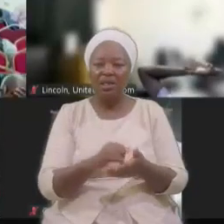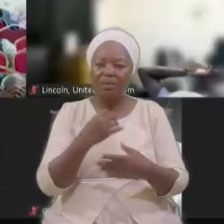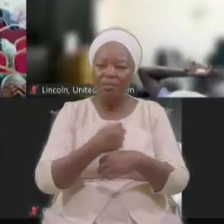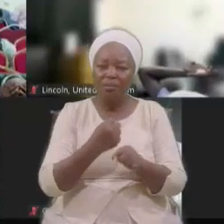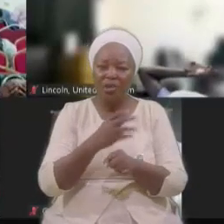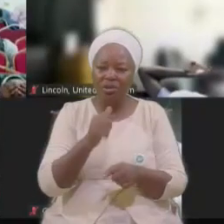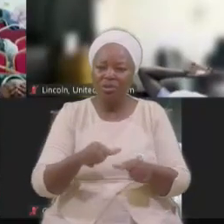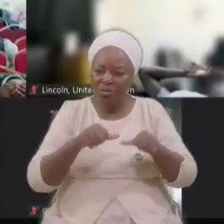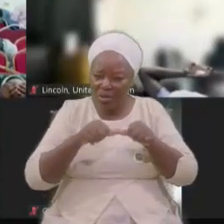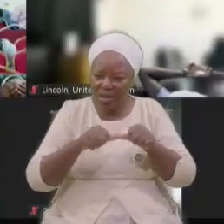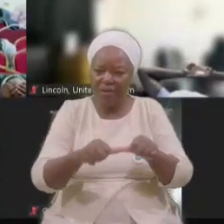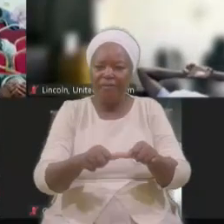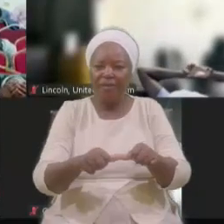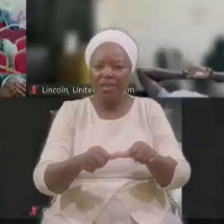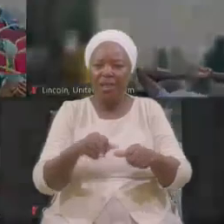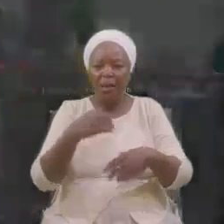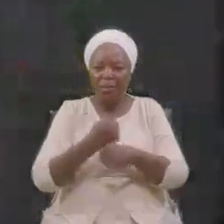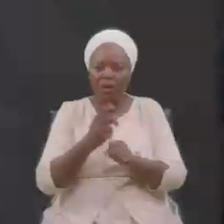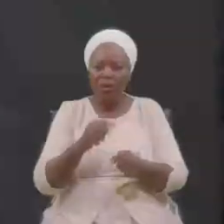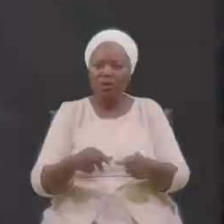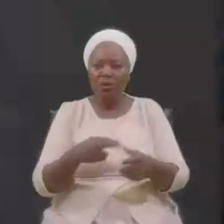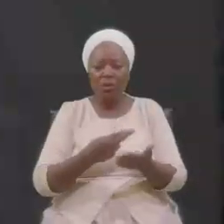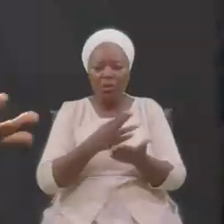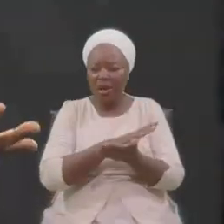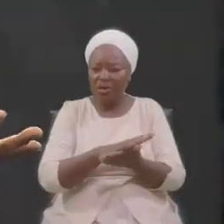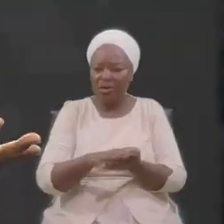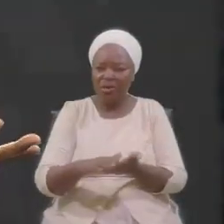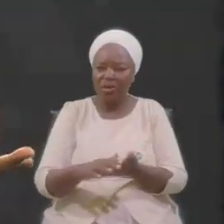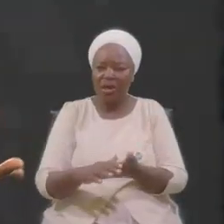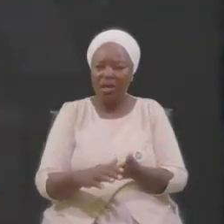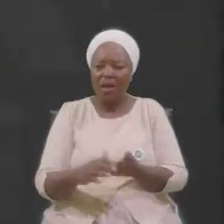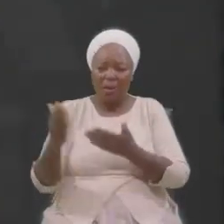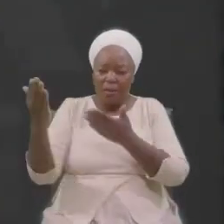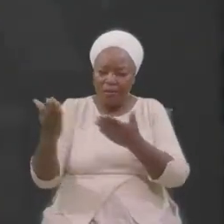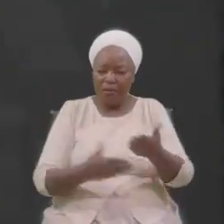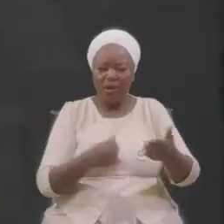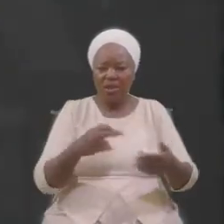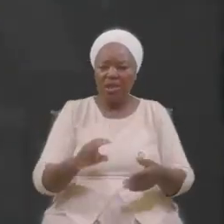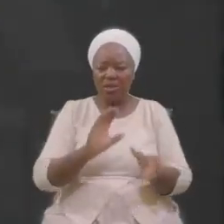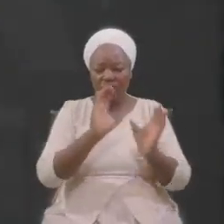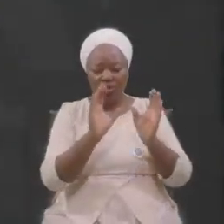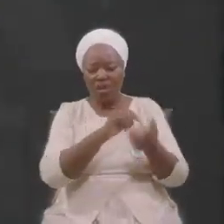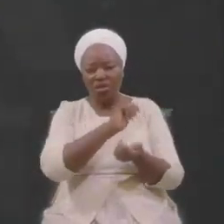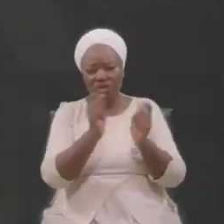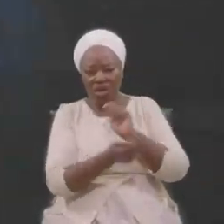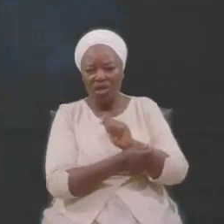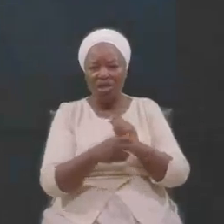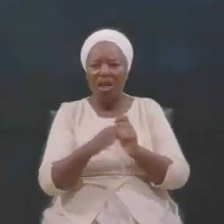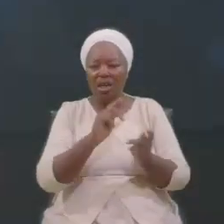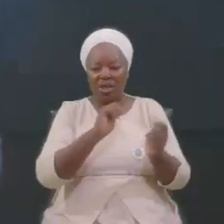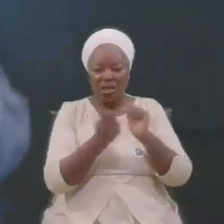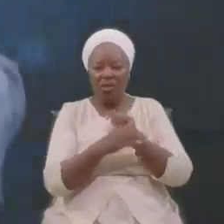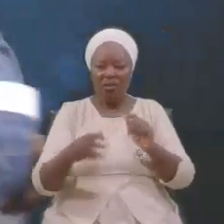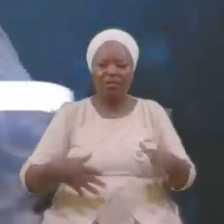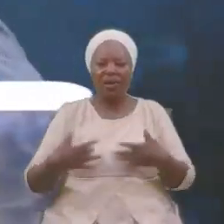steadfast, makes you righteous, brings a change, a transformation of life. We're